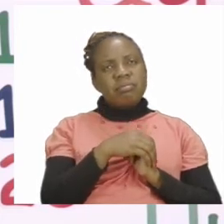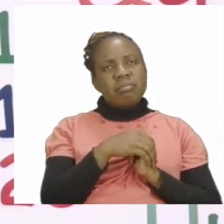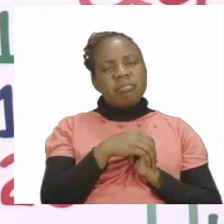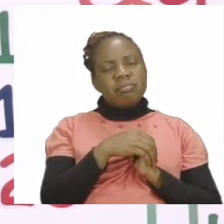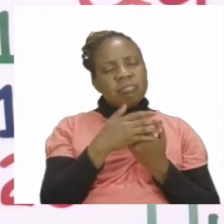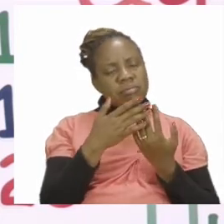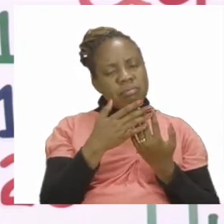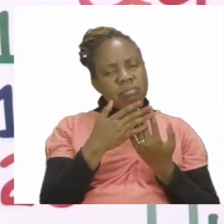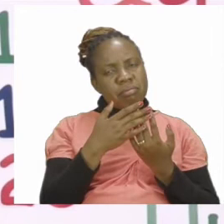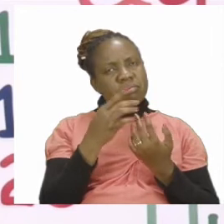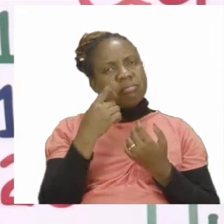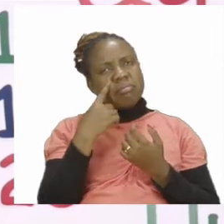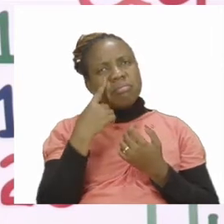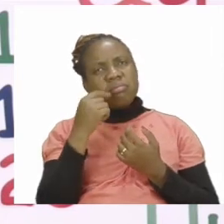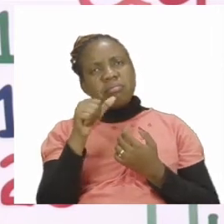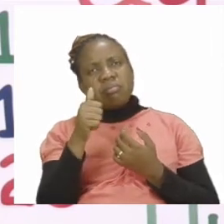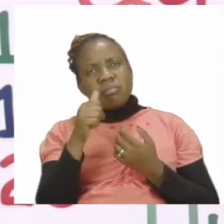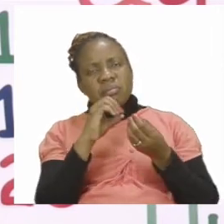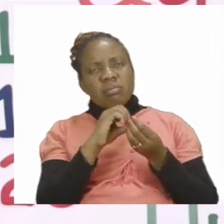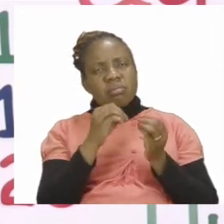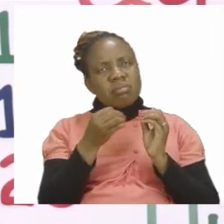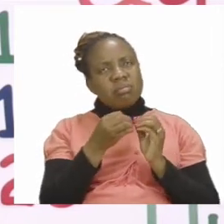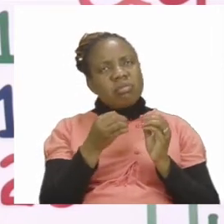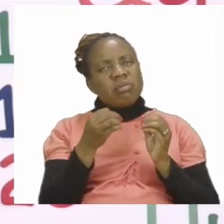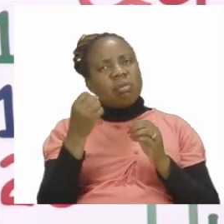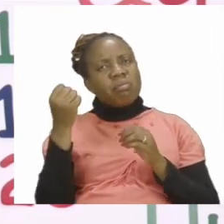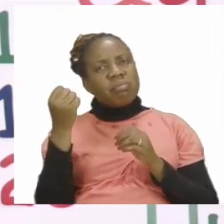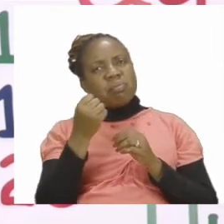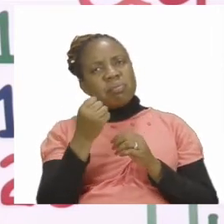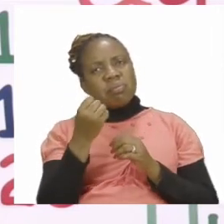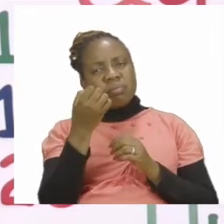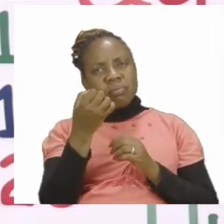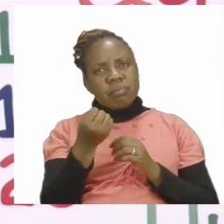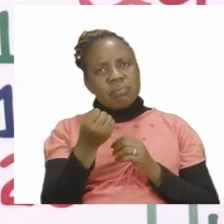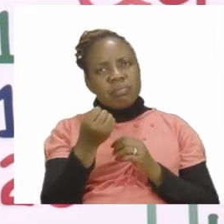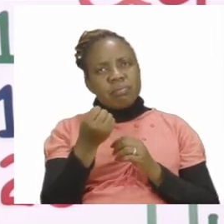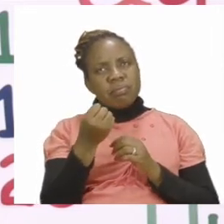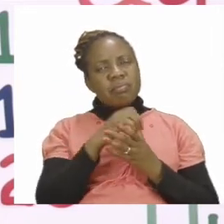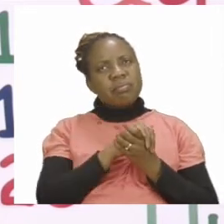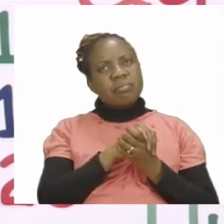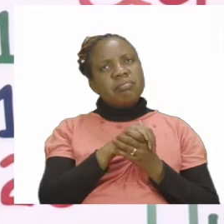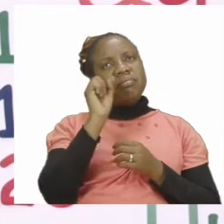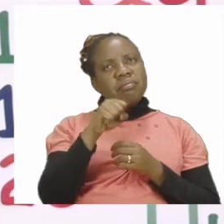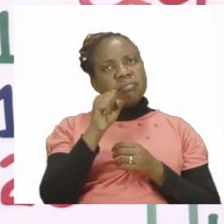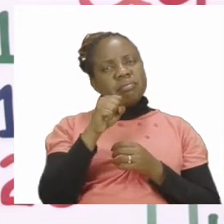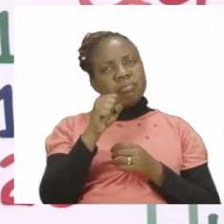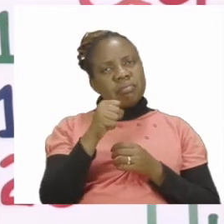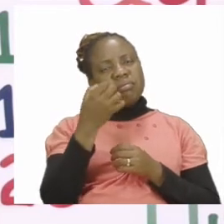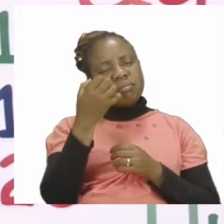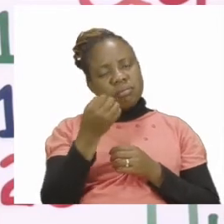we have any other number that is more than 450? Yes, indeed